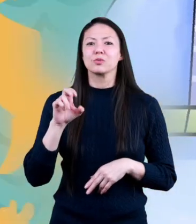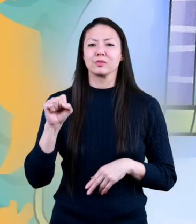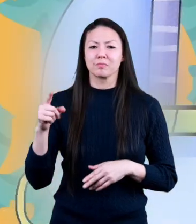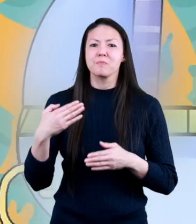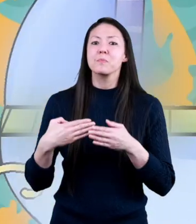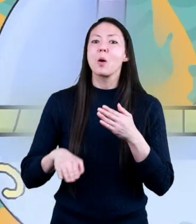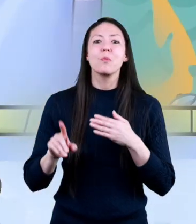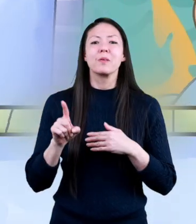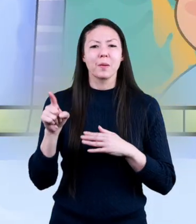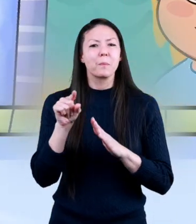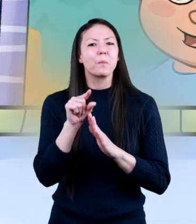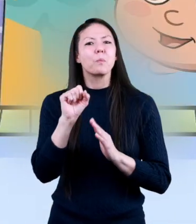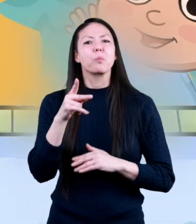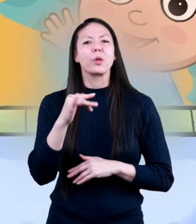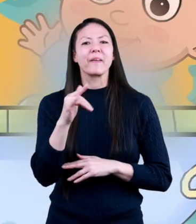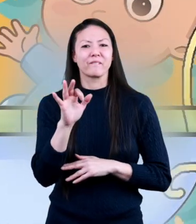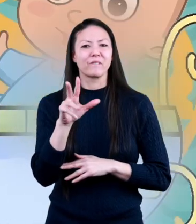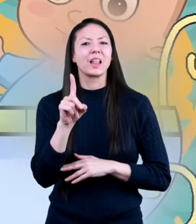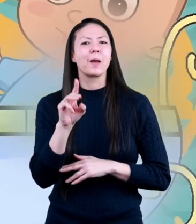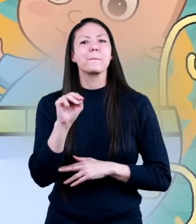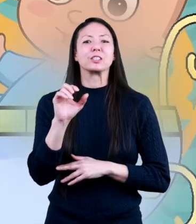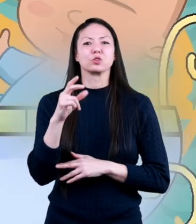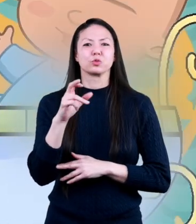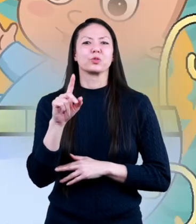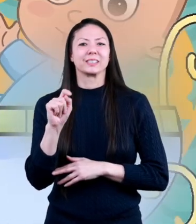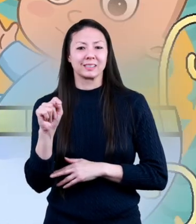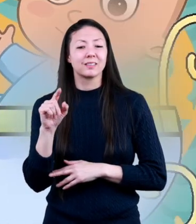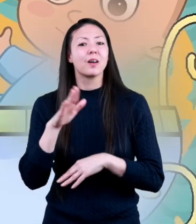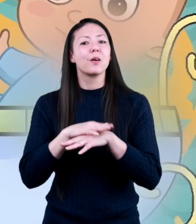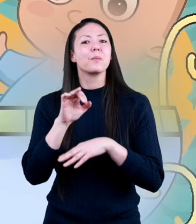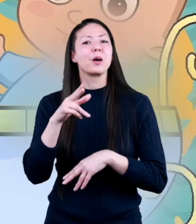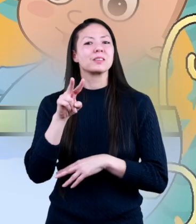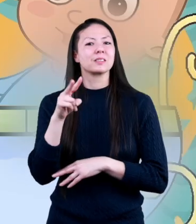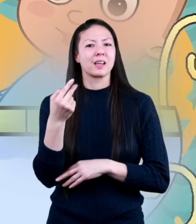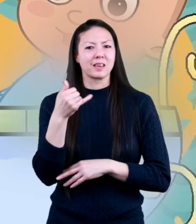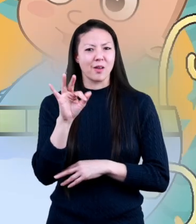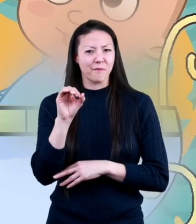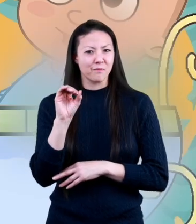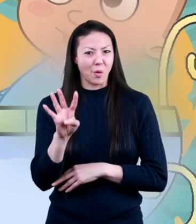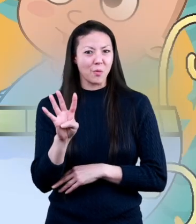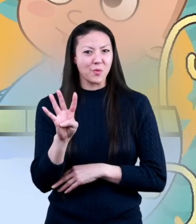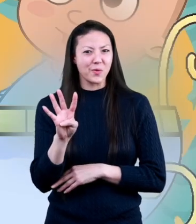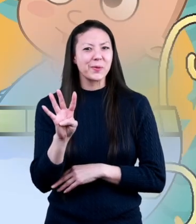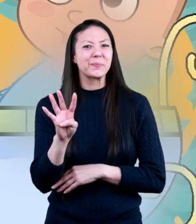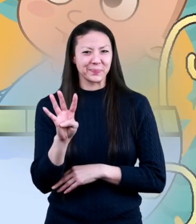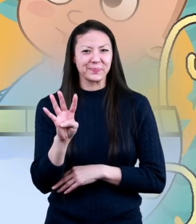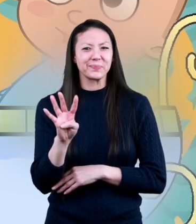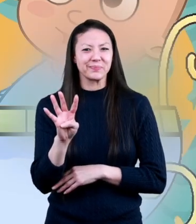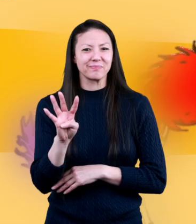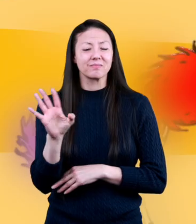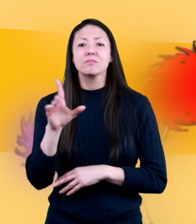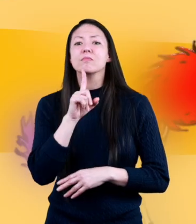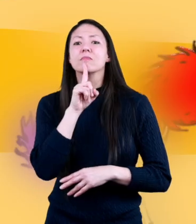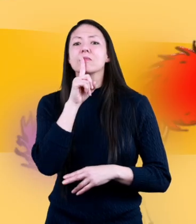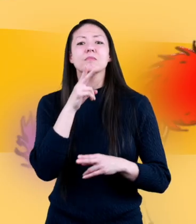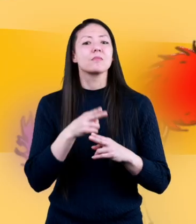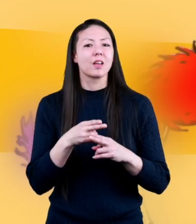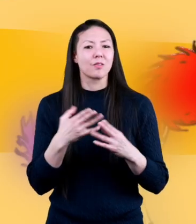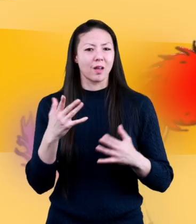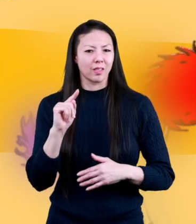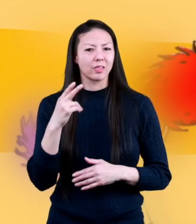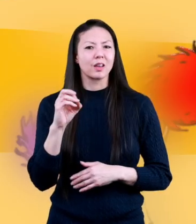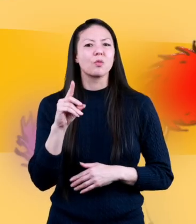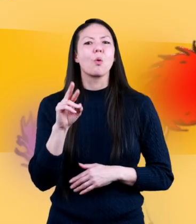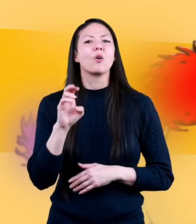Dr. Seuss was born in Springfield, Massachusetts on March 2nd, 1904. His